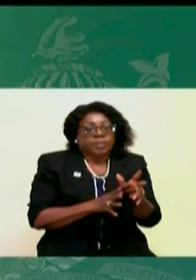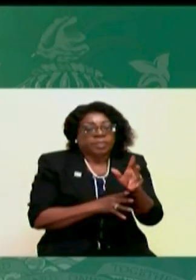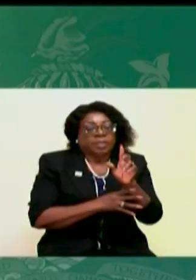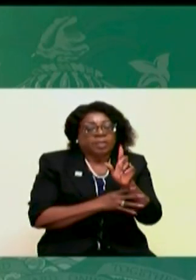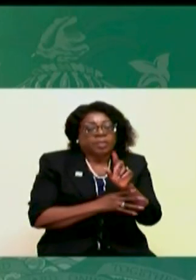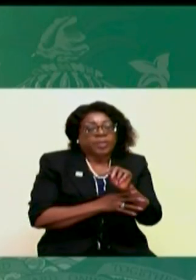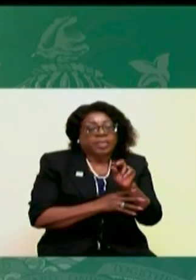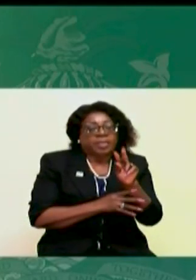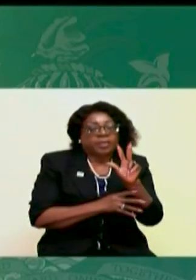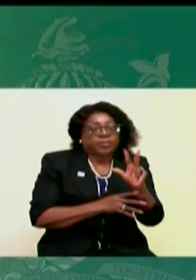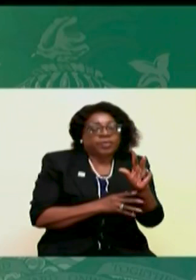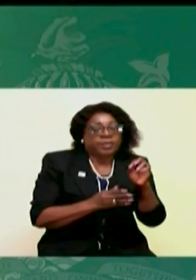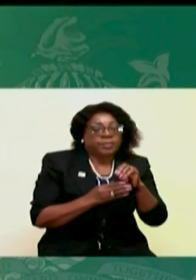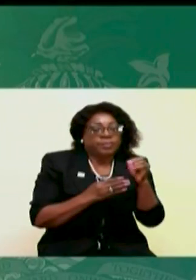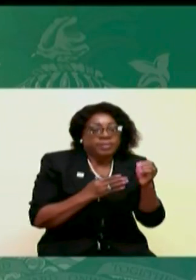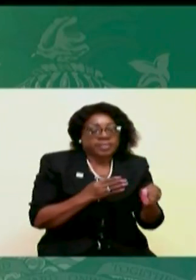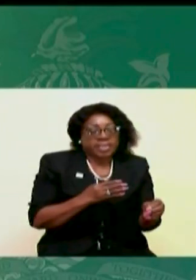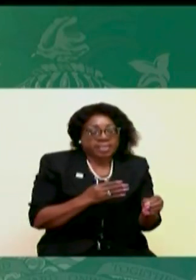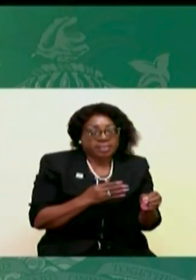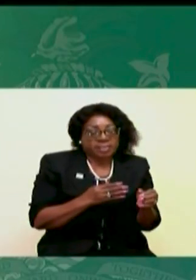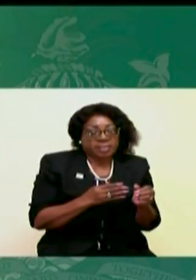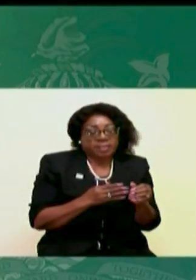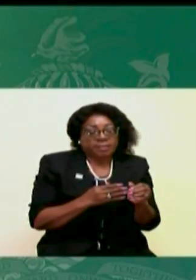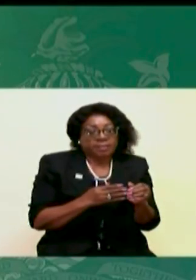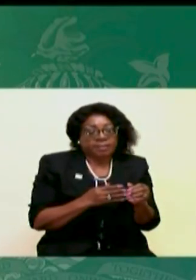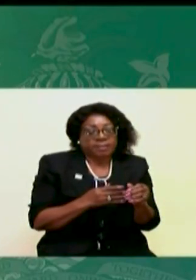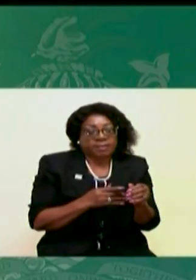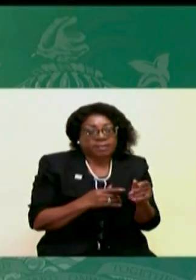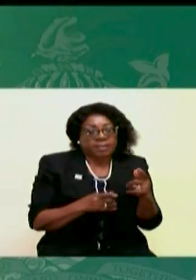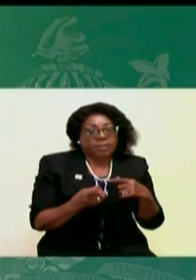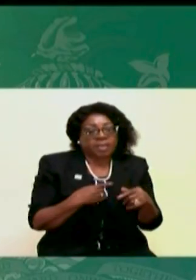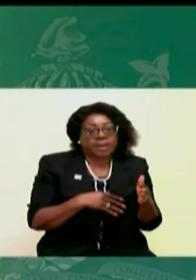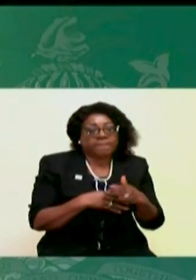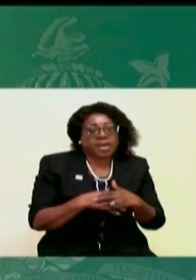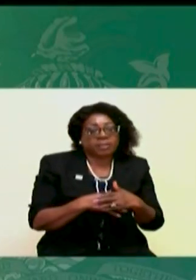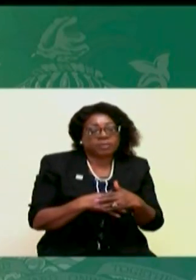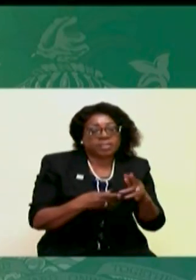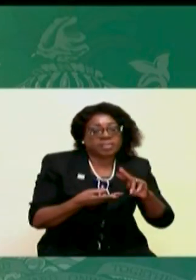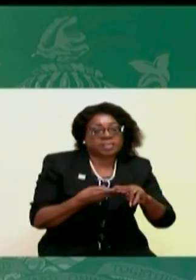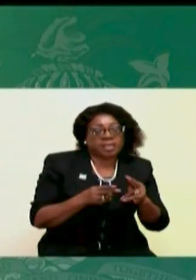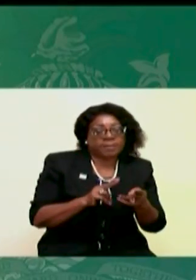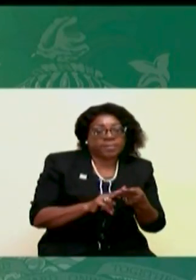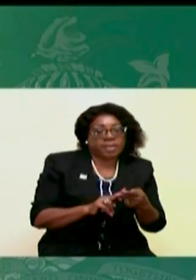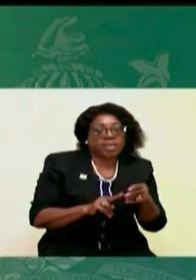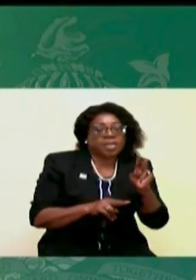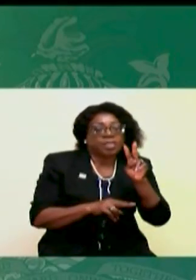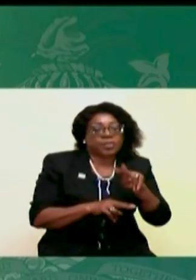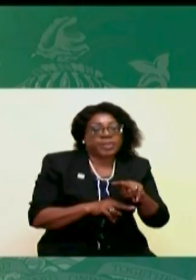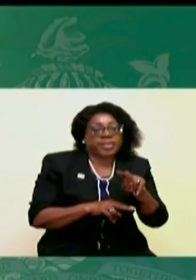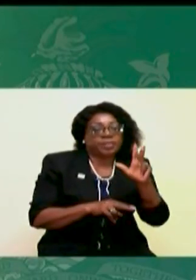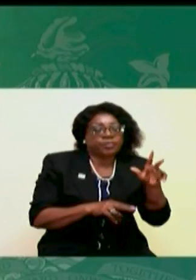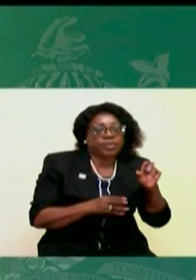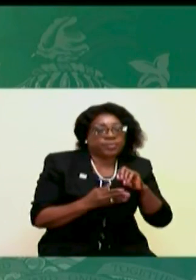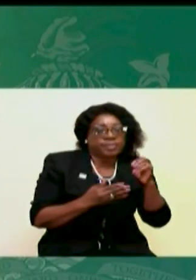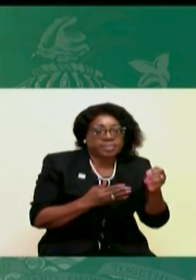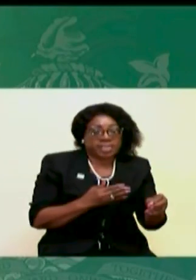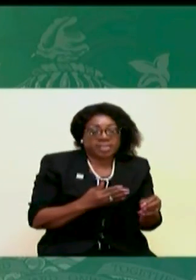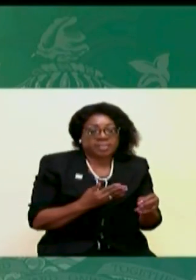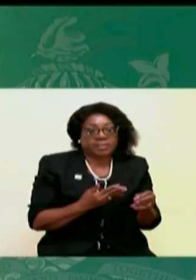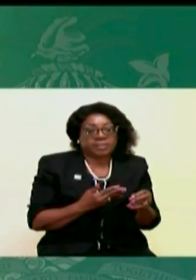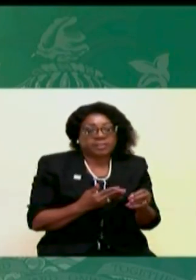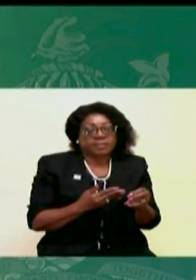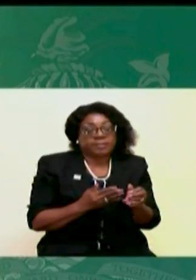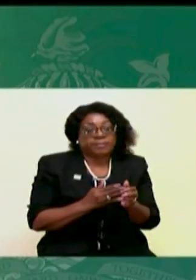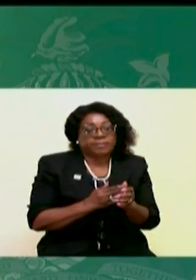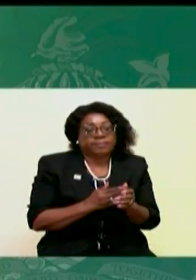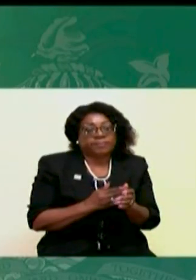23%, Madam Speaker. I will come back to this number shortly. 23%, Madam Speaker. Stay focused.